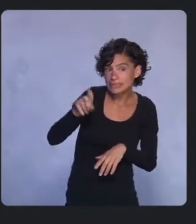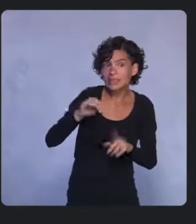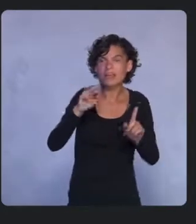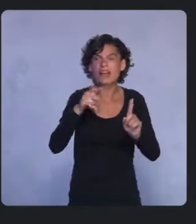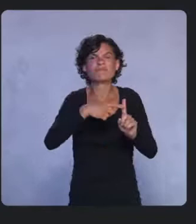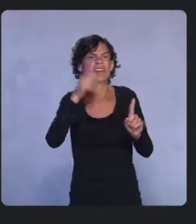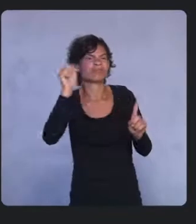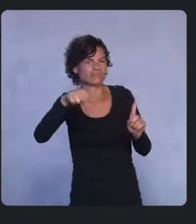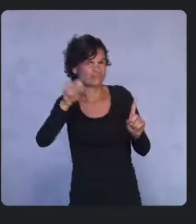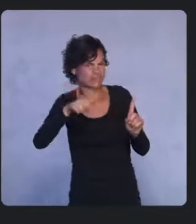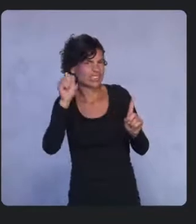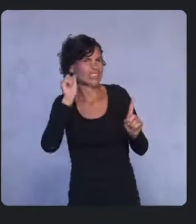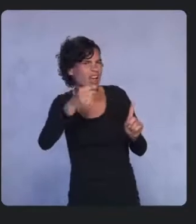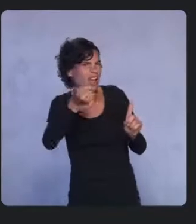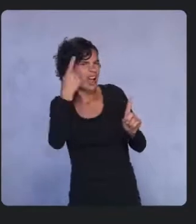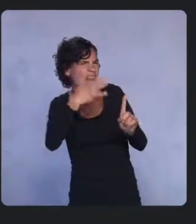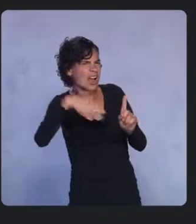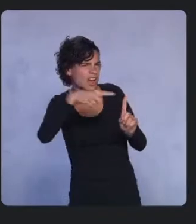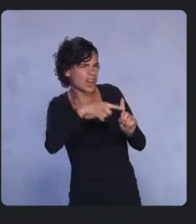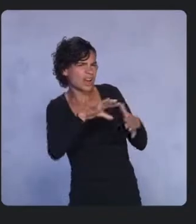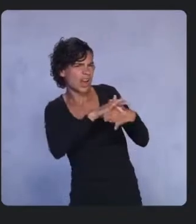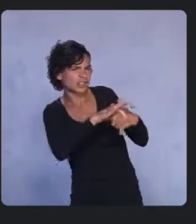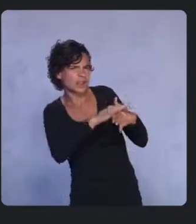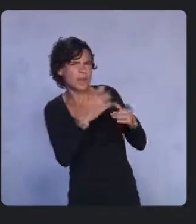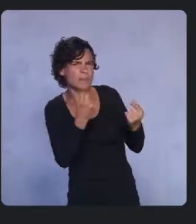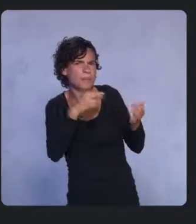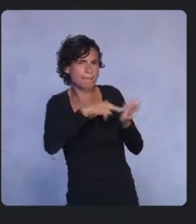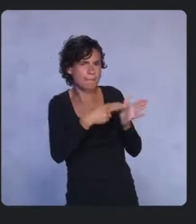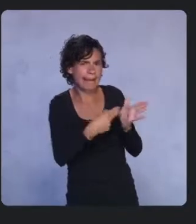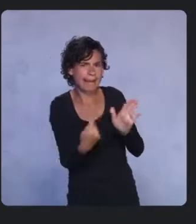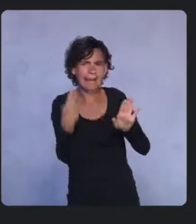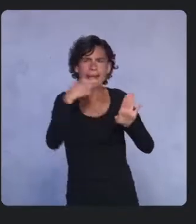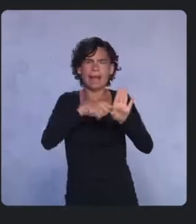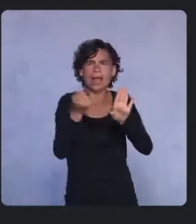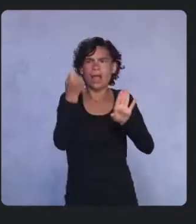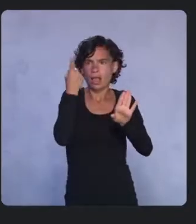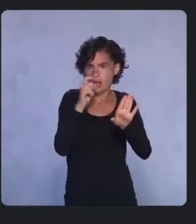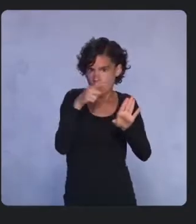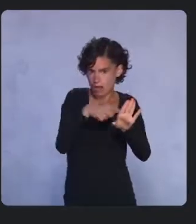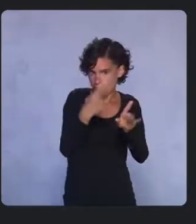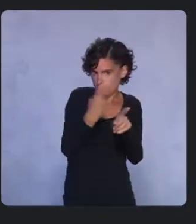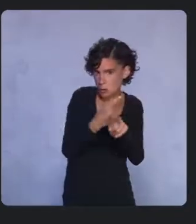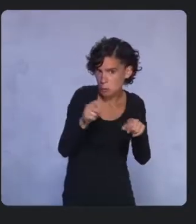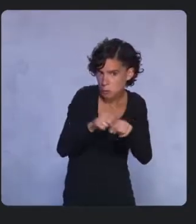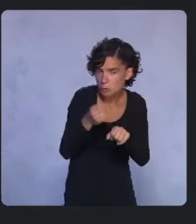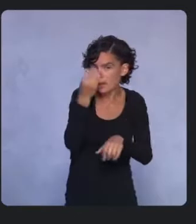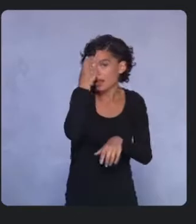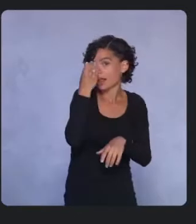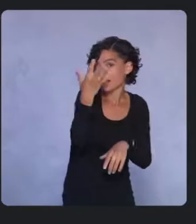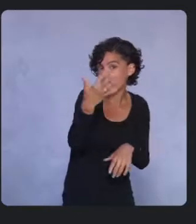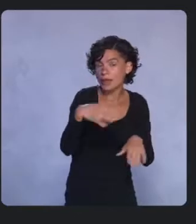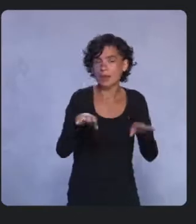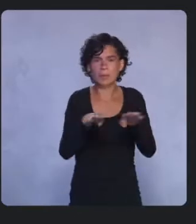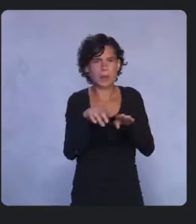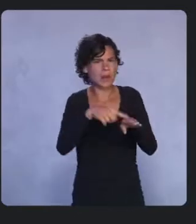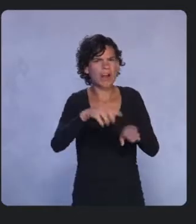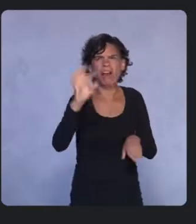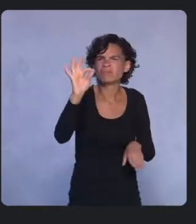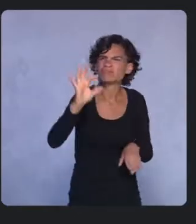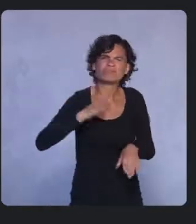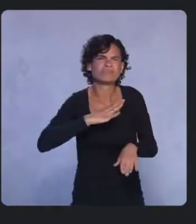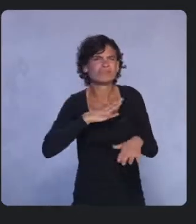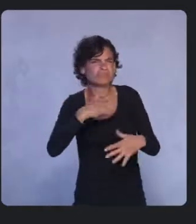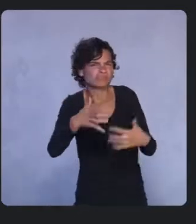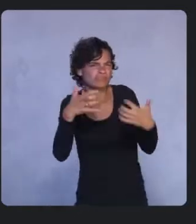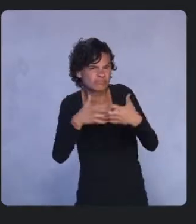the content of the image and the intent behind your query, let you know that your hiking boots would just work fine, and then